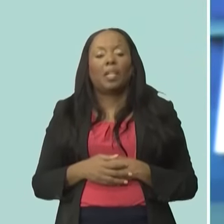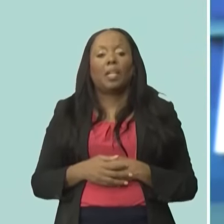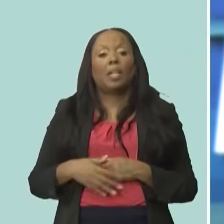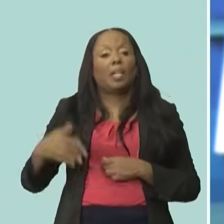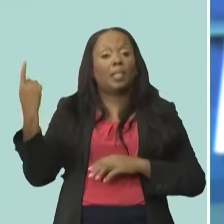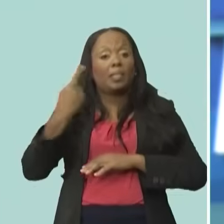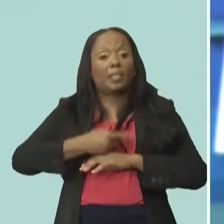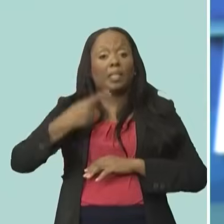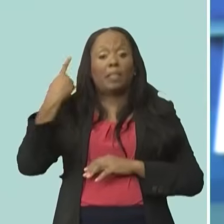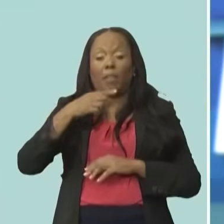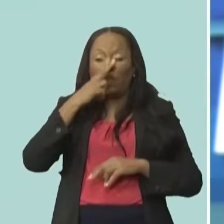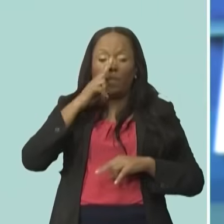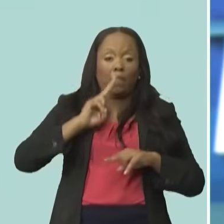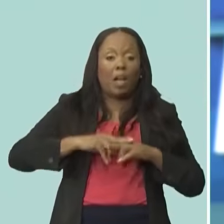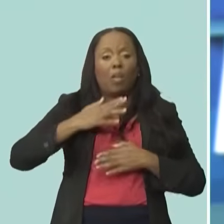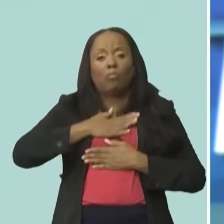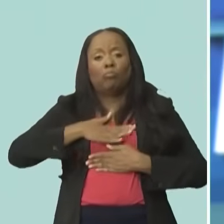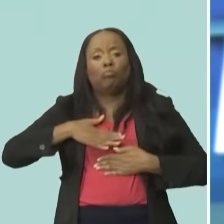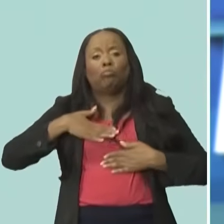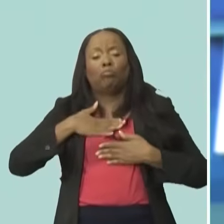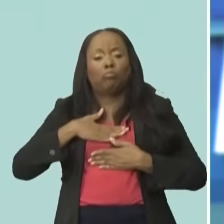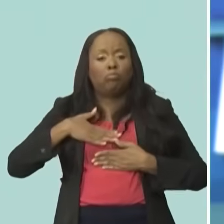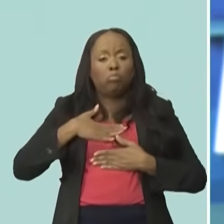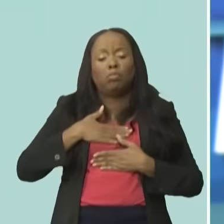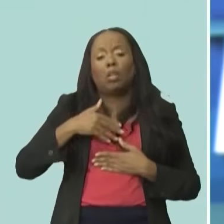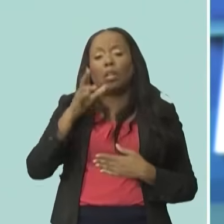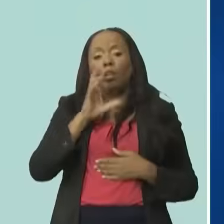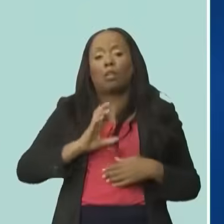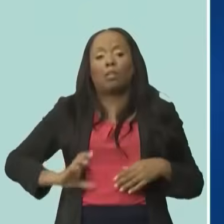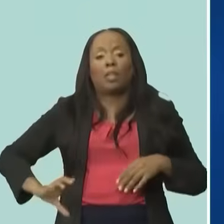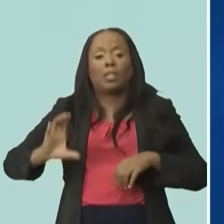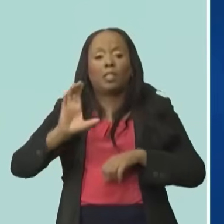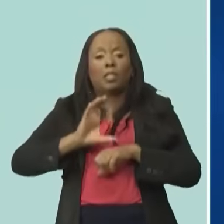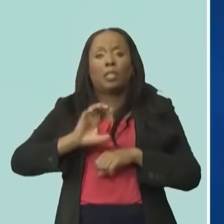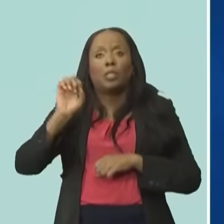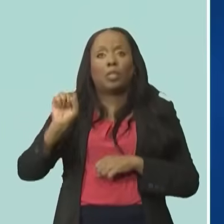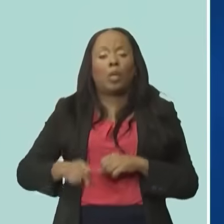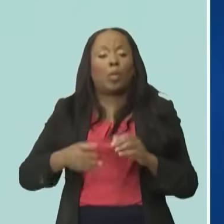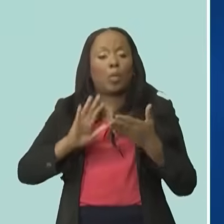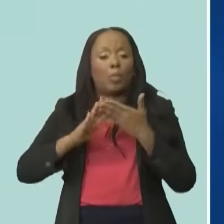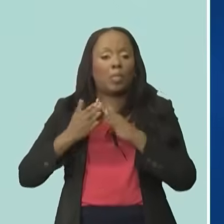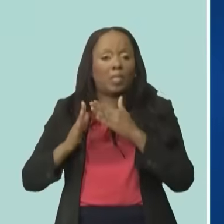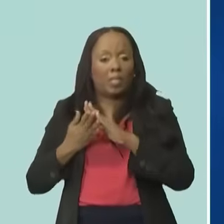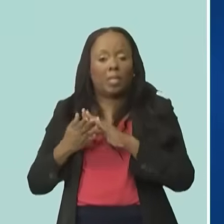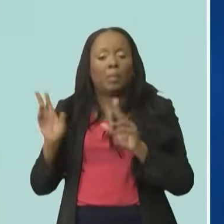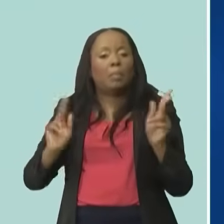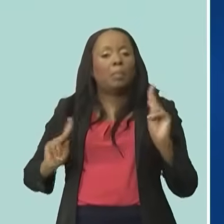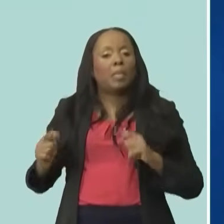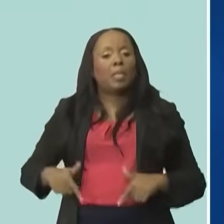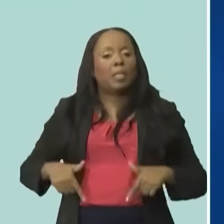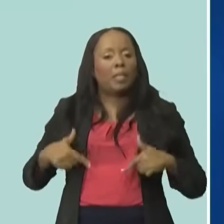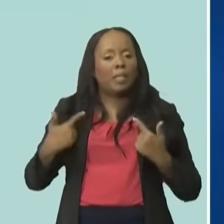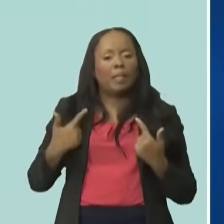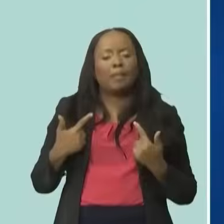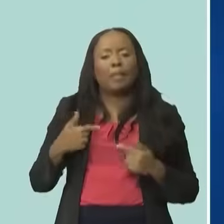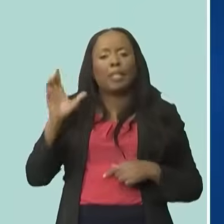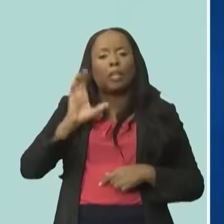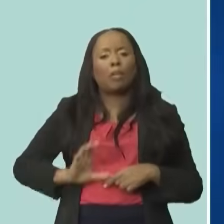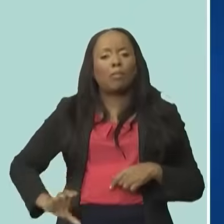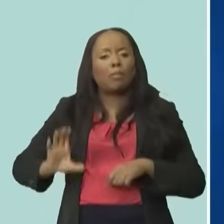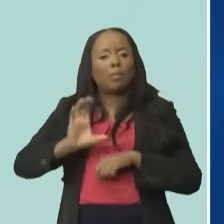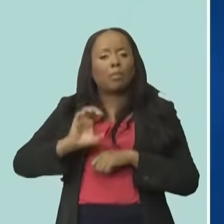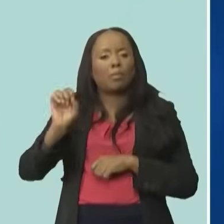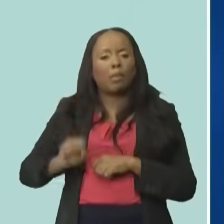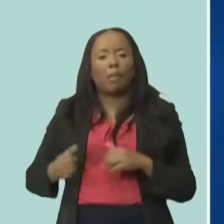brought the Christchurch South community together. Dubbed the Ultimate Fun Day, residents were treated to a kids zone, family and